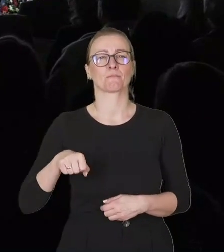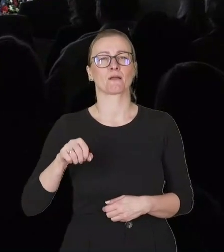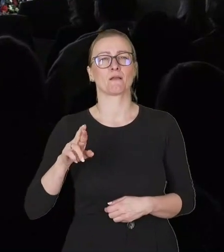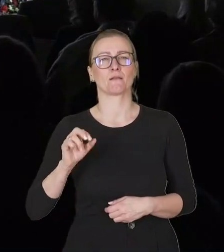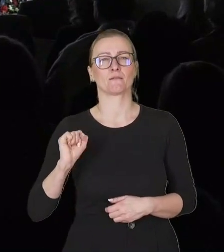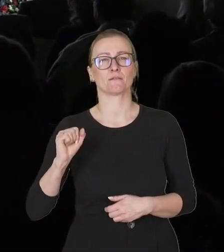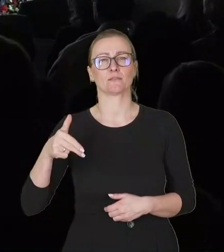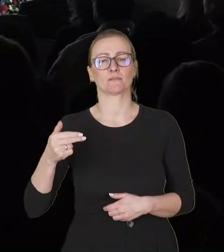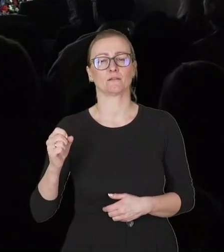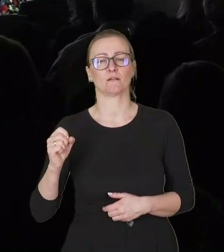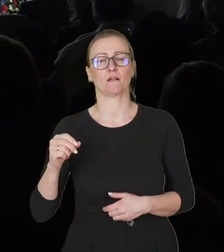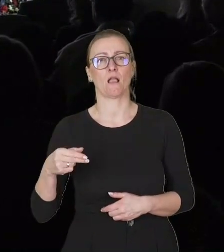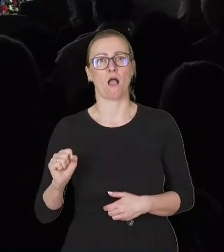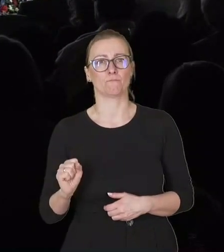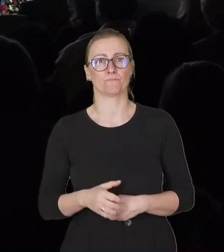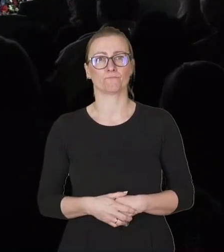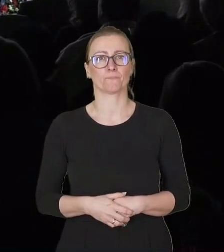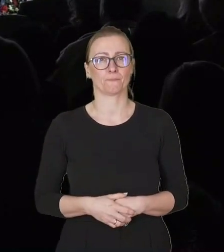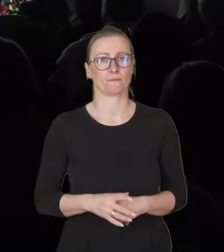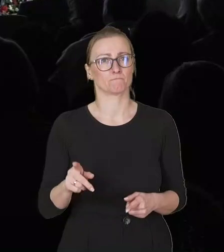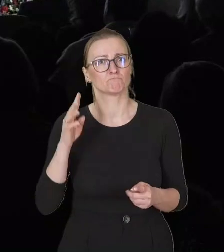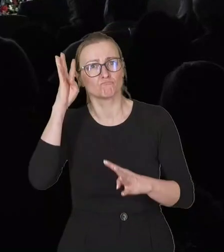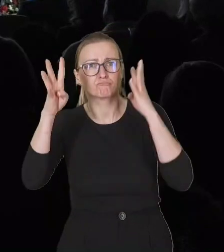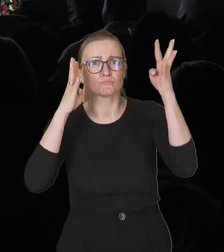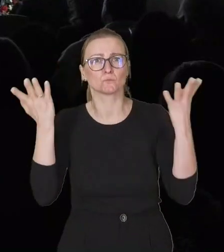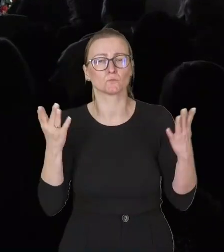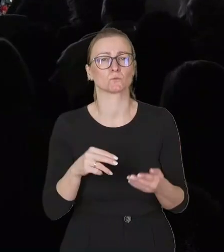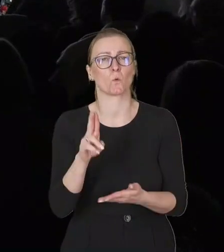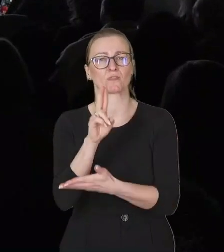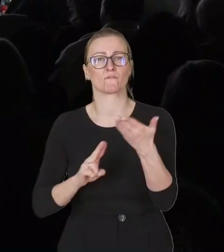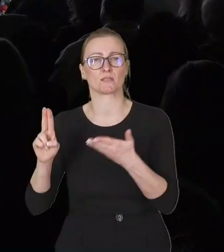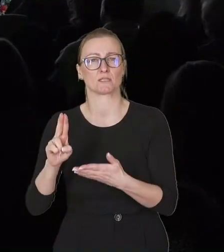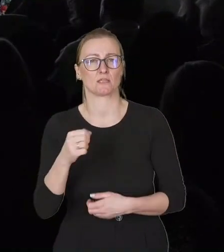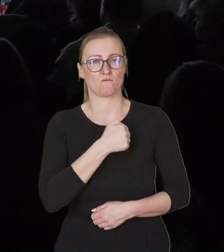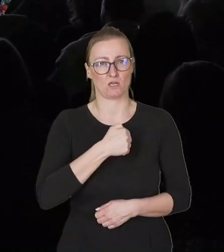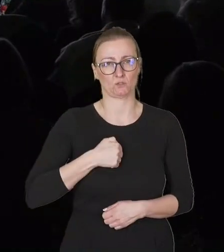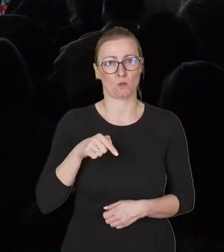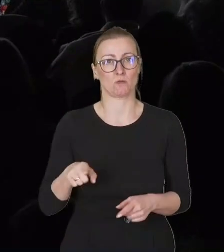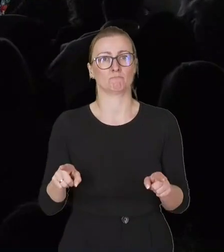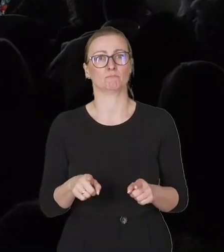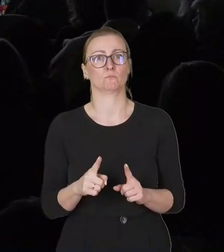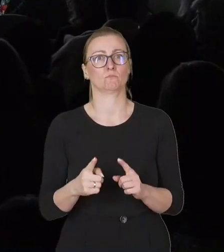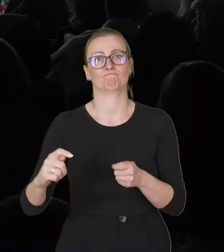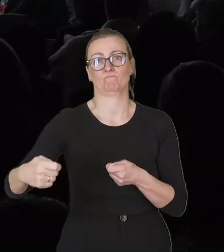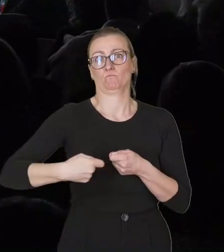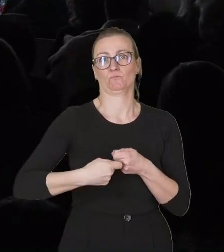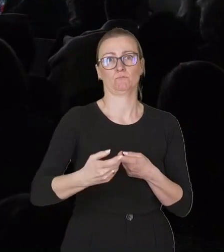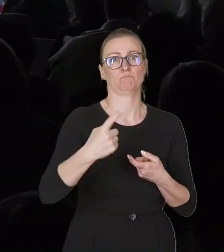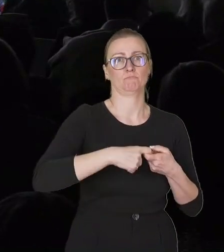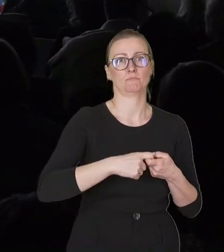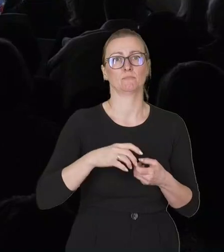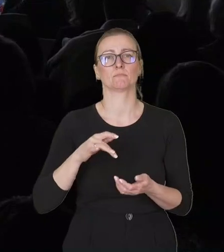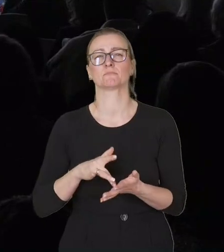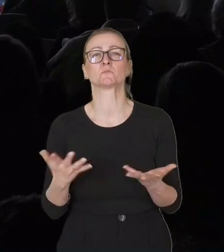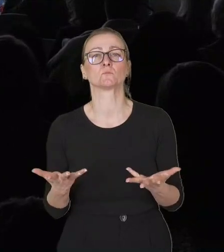of the Ulysses Innovation Hub at the University of Seville. For over 2 decades, she is an advisor and expert for the European Commission,